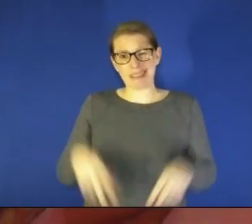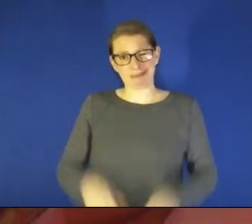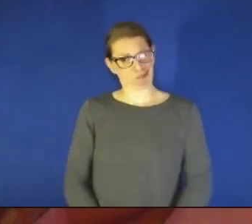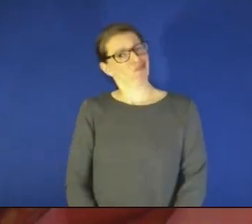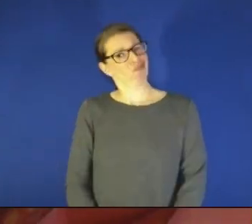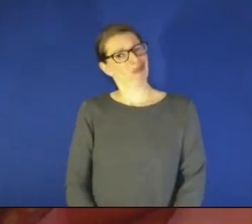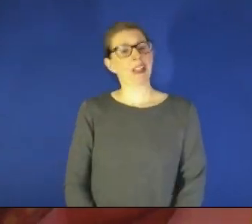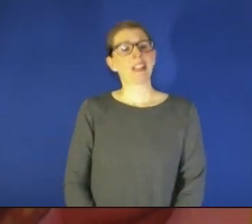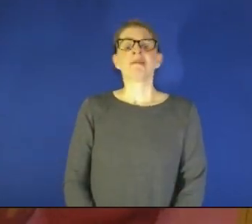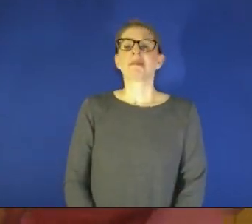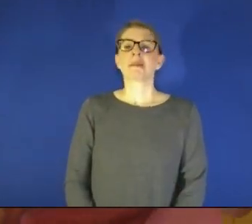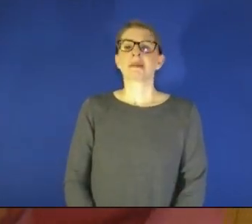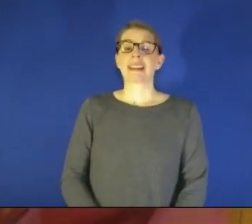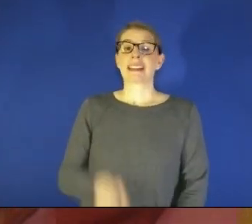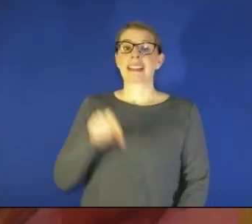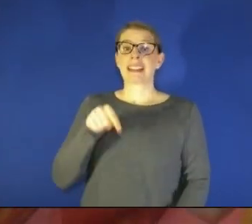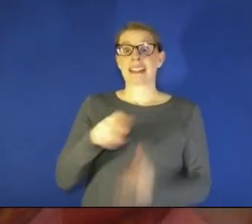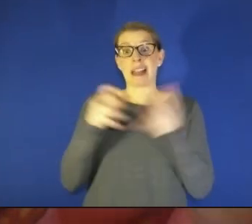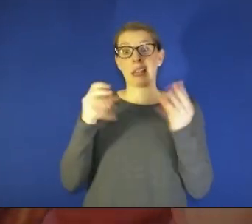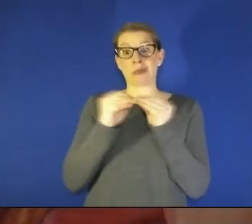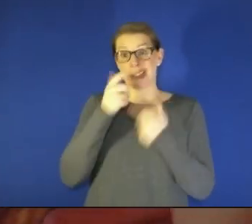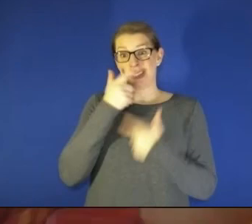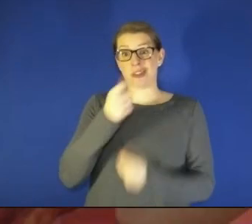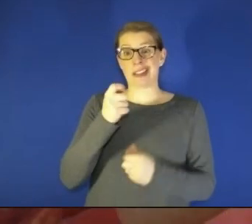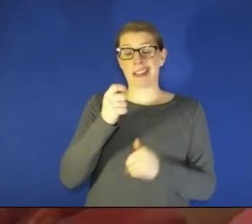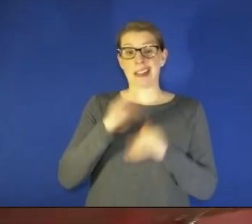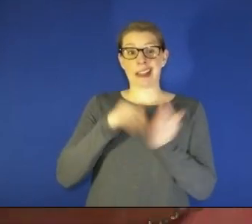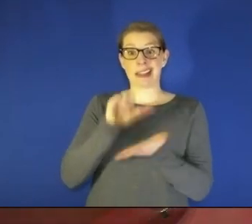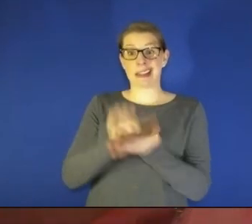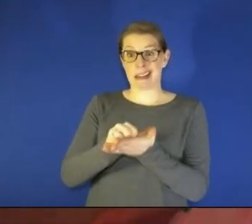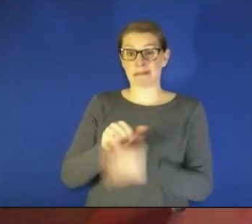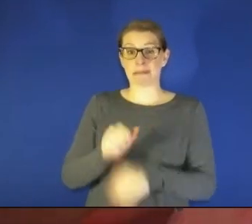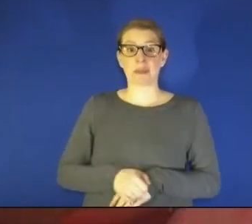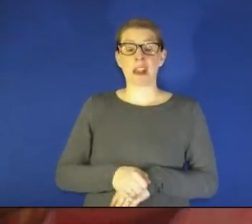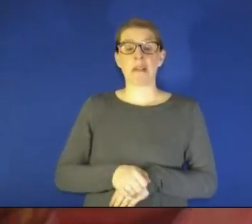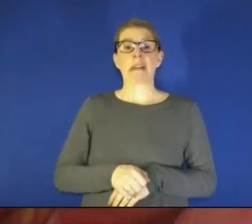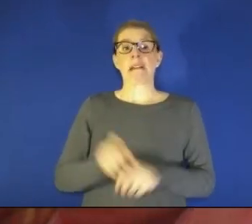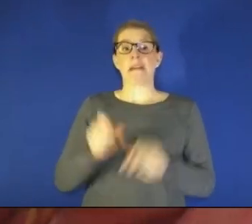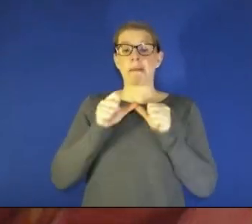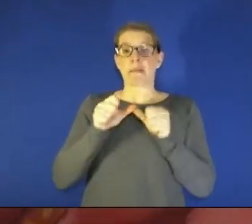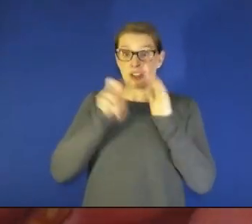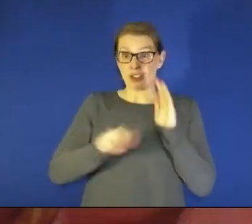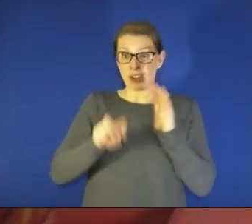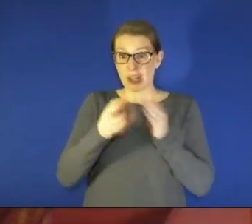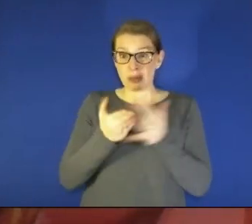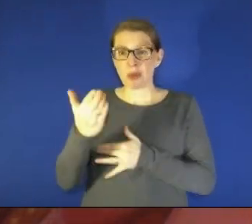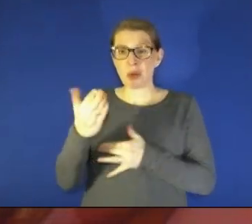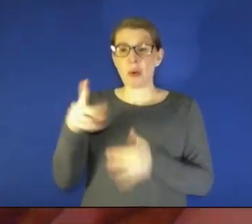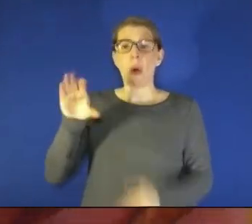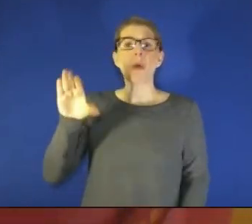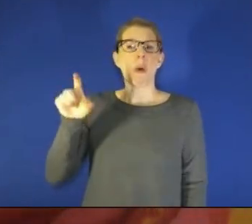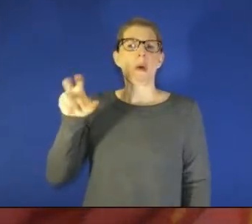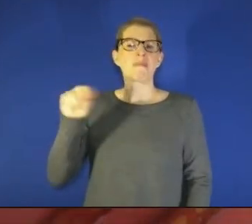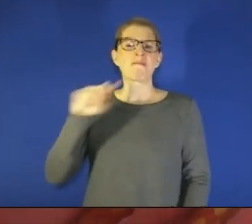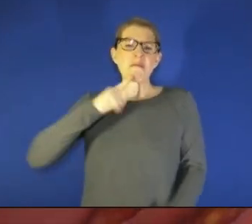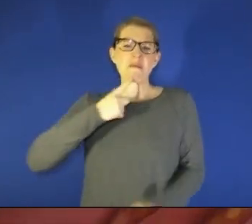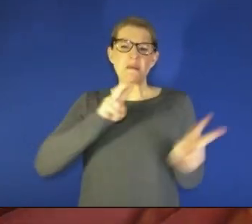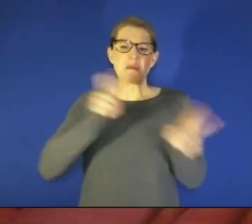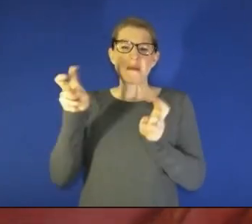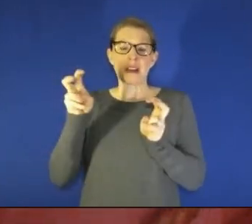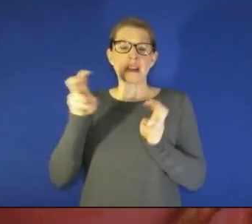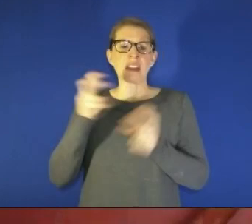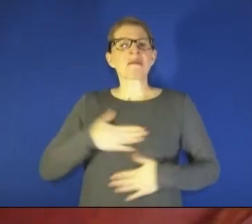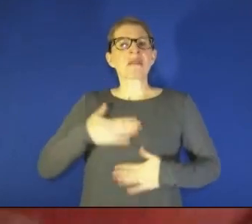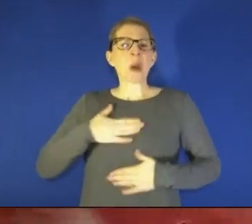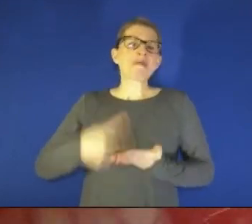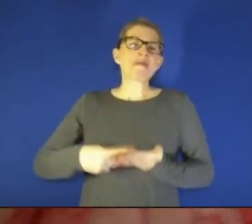Dr. Bonsall, I want to now continue on our journey through the colon. It's a serious topic here. We're having some fun with it this morning, but it's so important